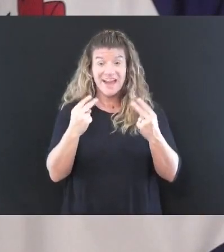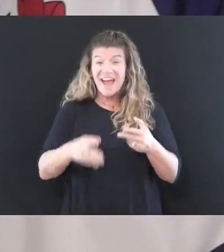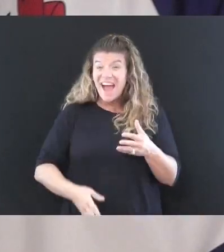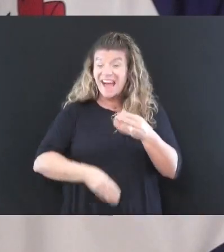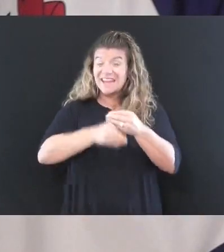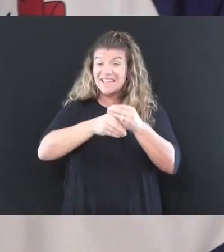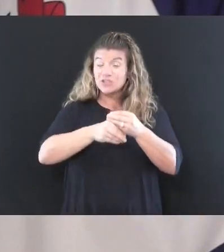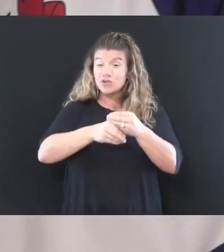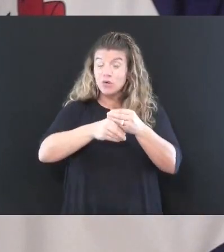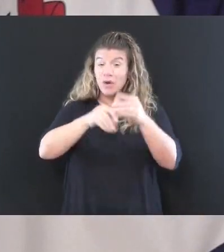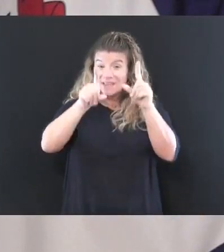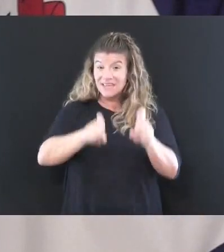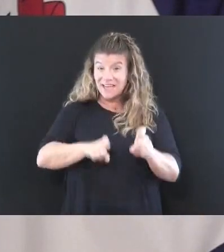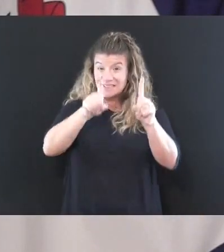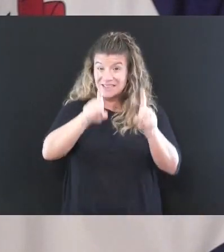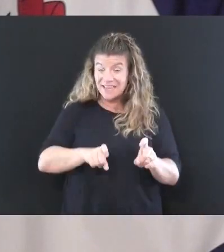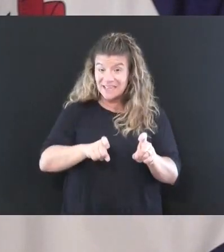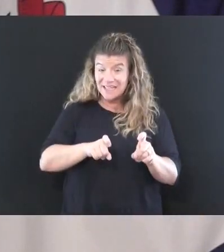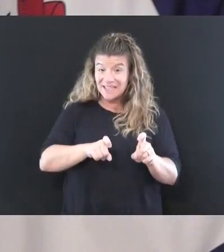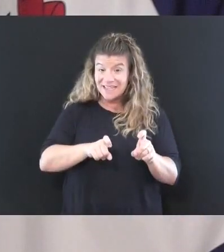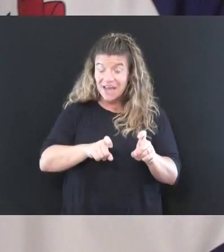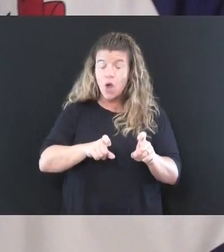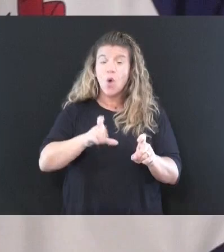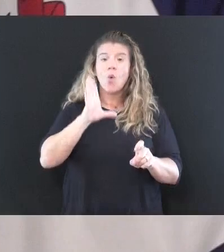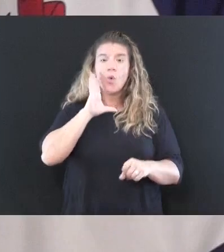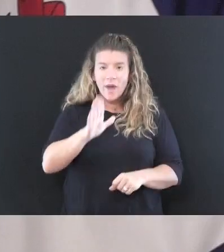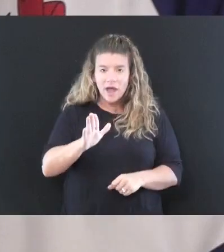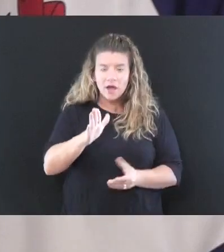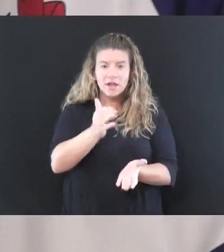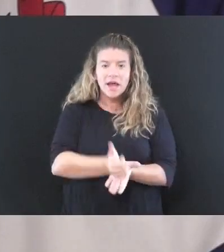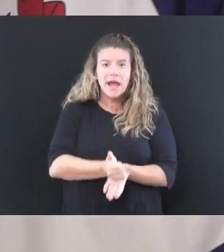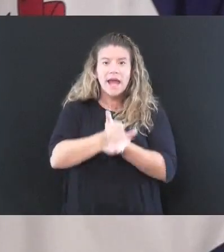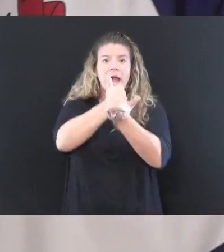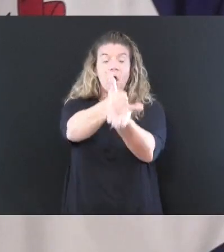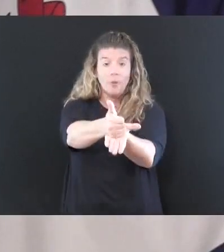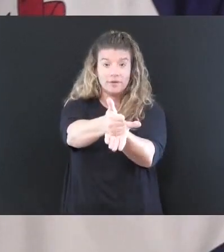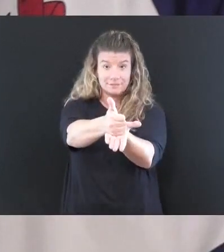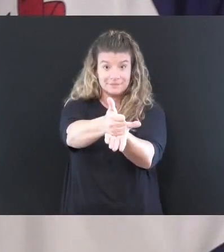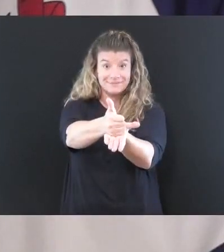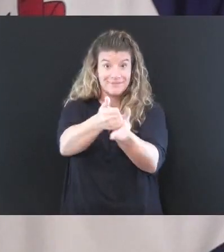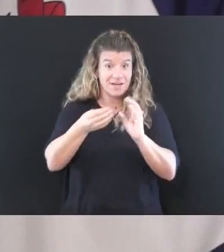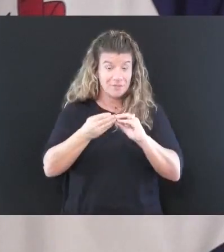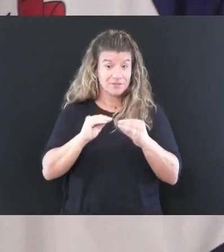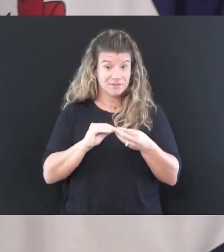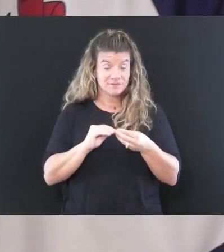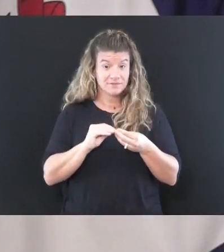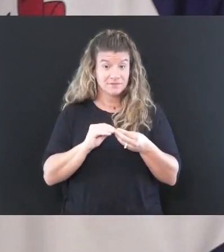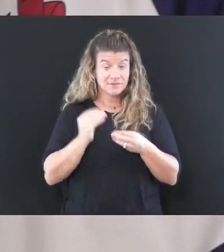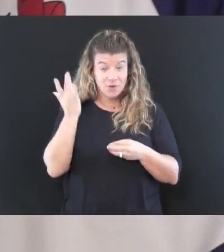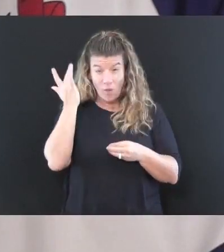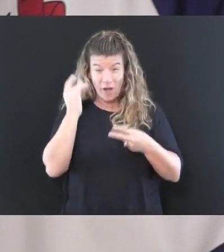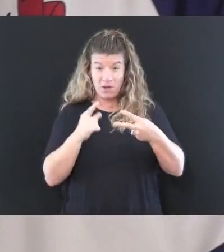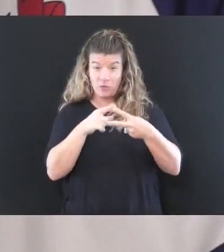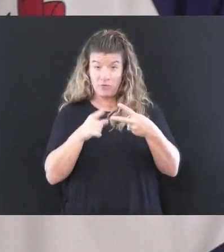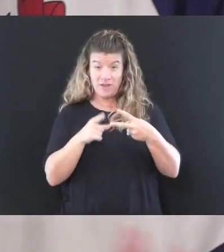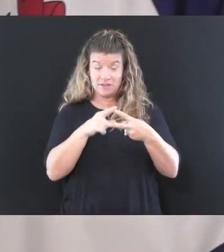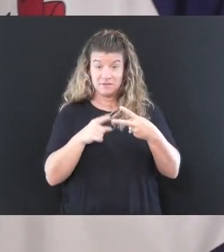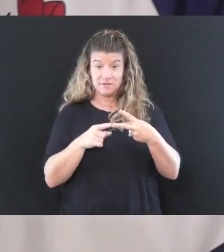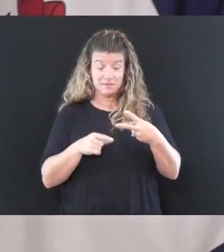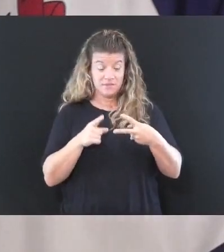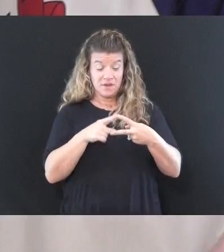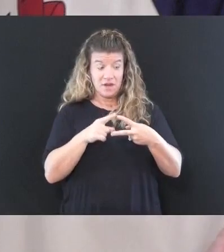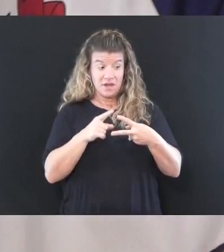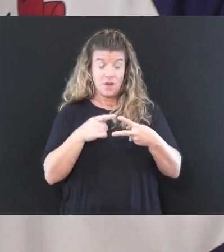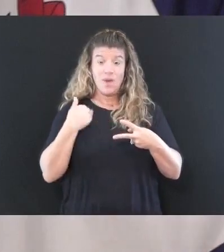testing significantly will help your numbers. You got two things again. You know, you got the